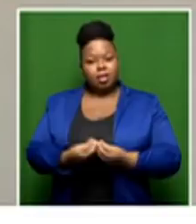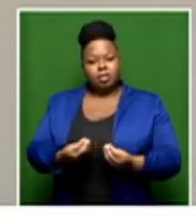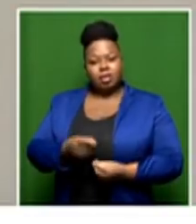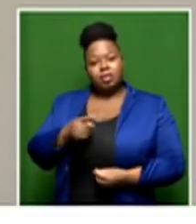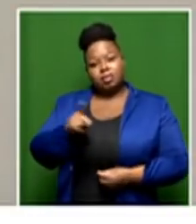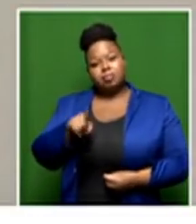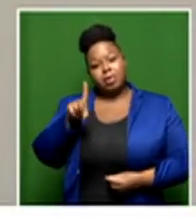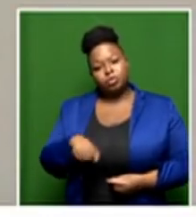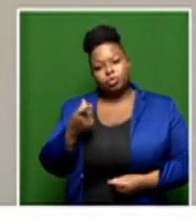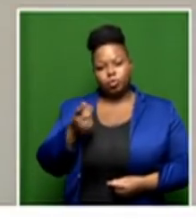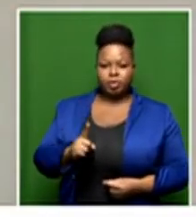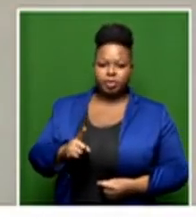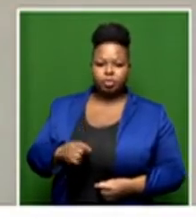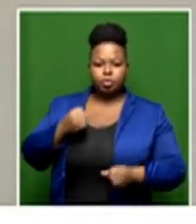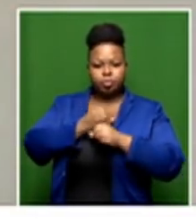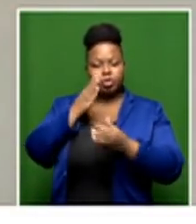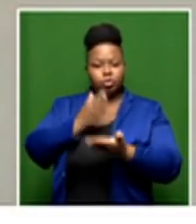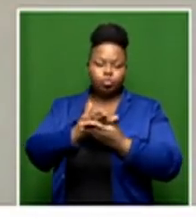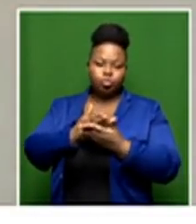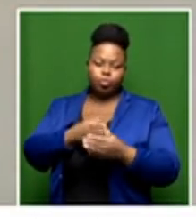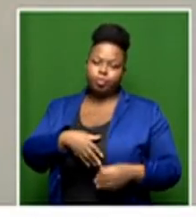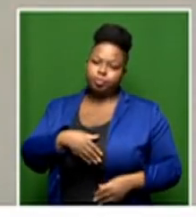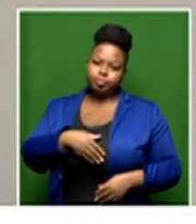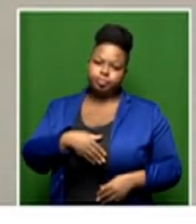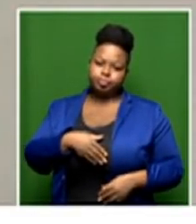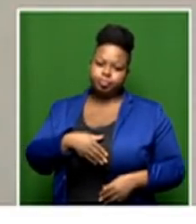that membership so